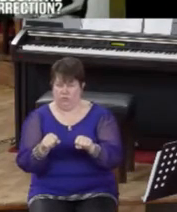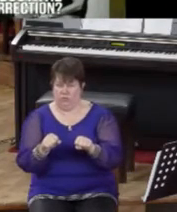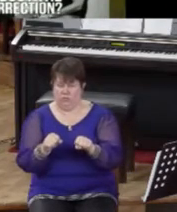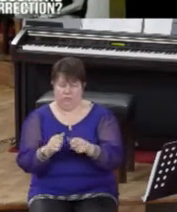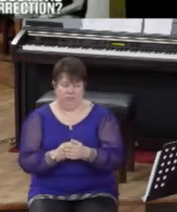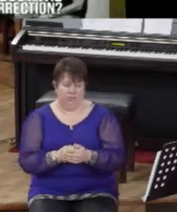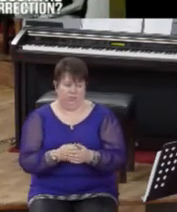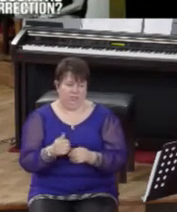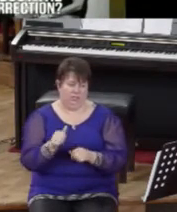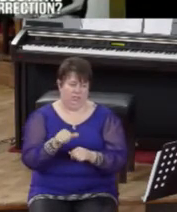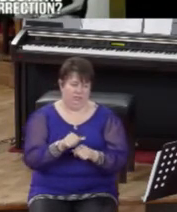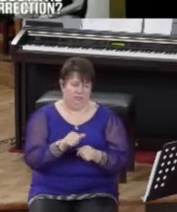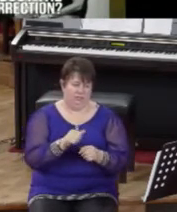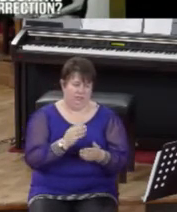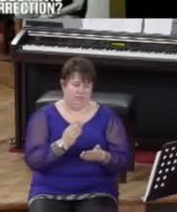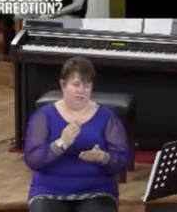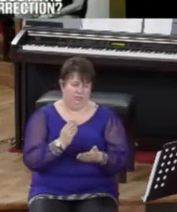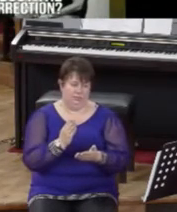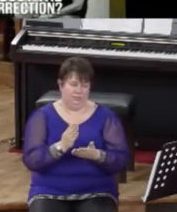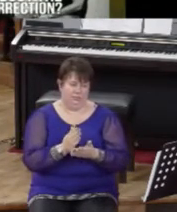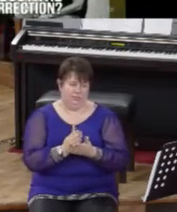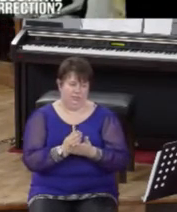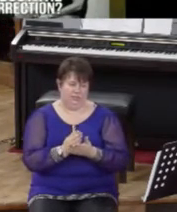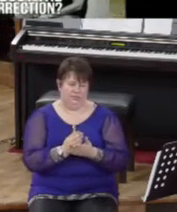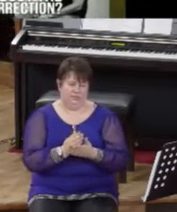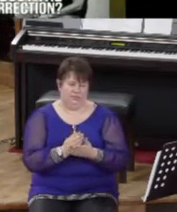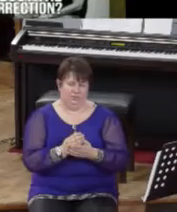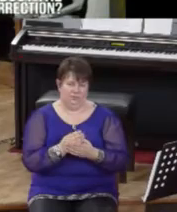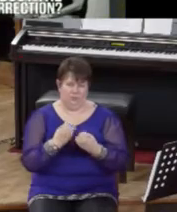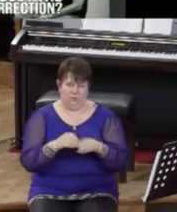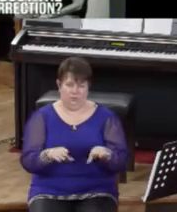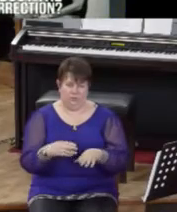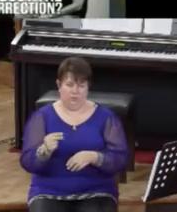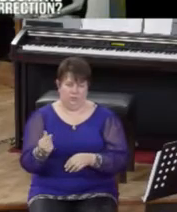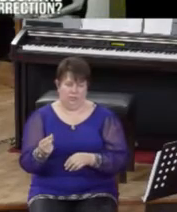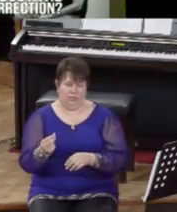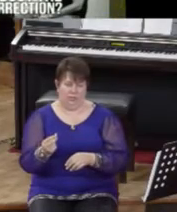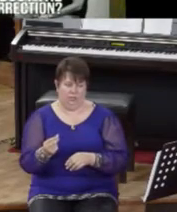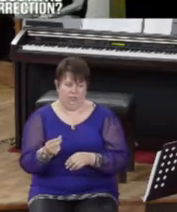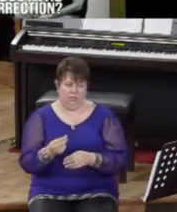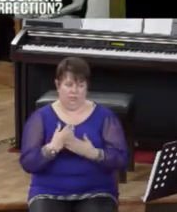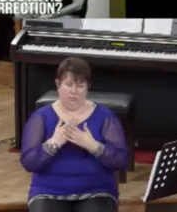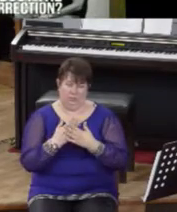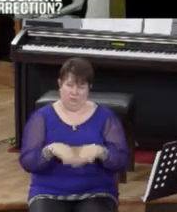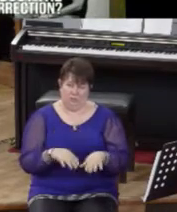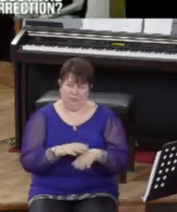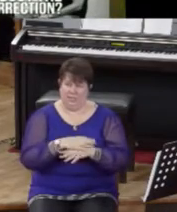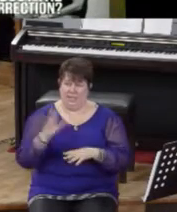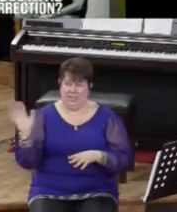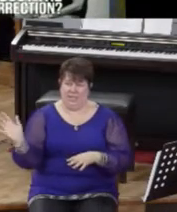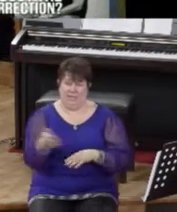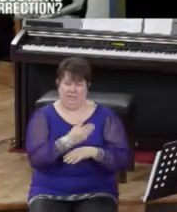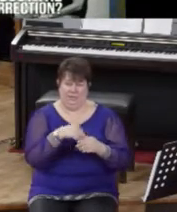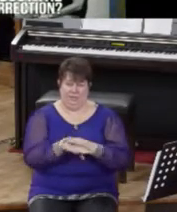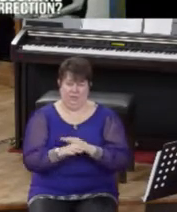Jesus rose from the dead, then we don't merely lose our stake, we lose everything.